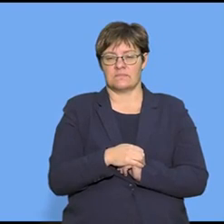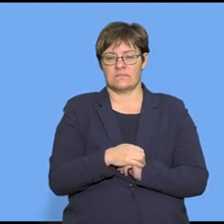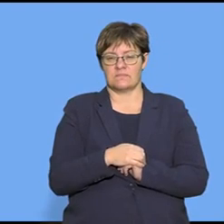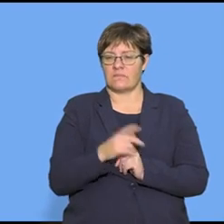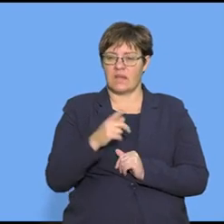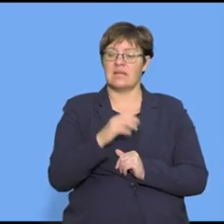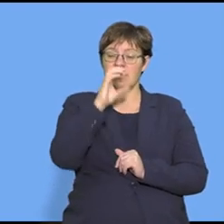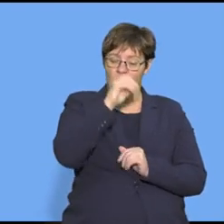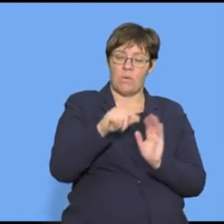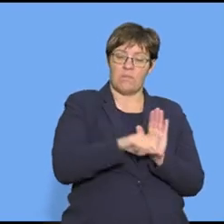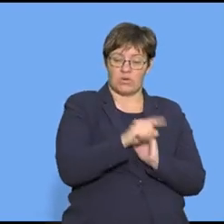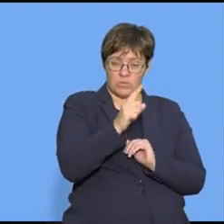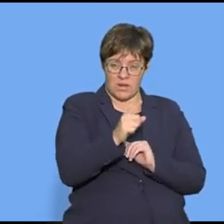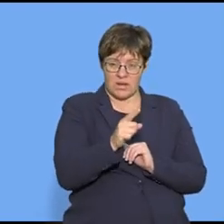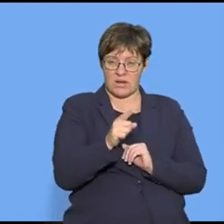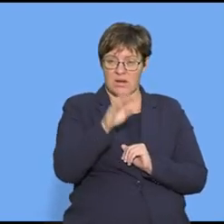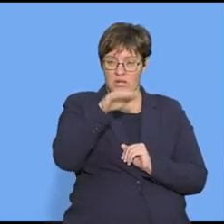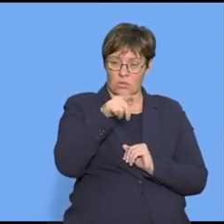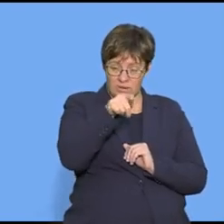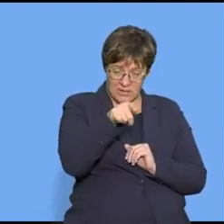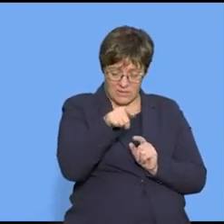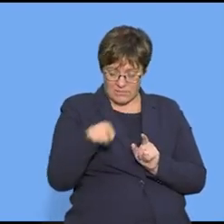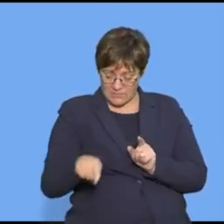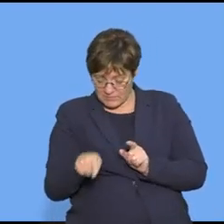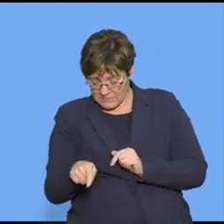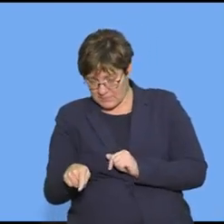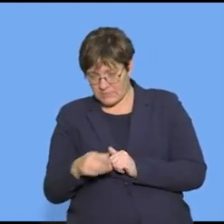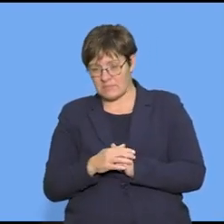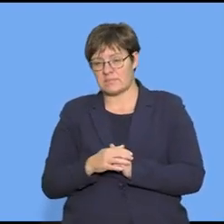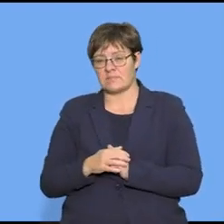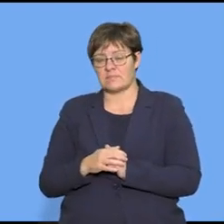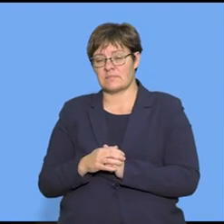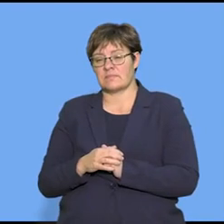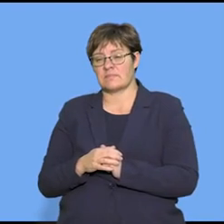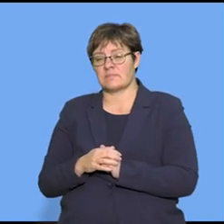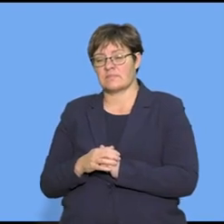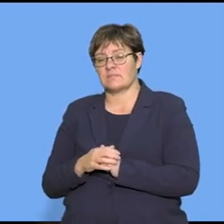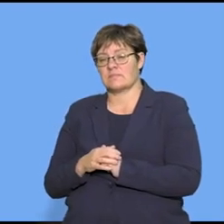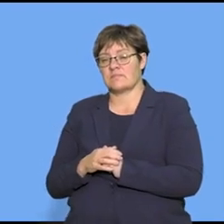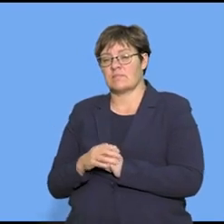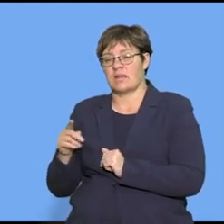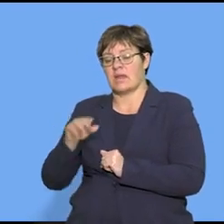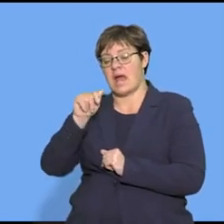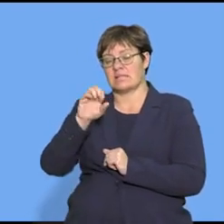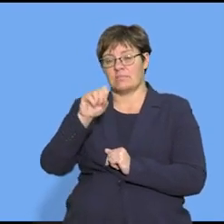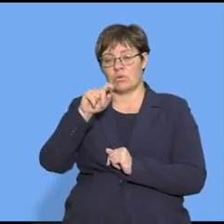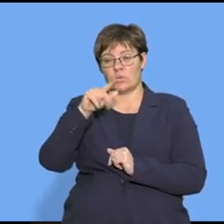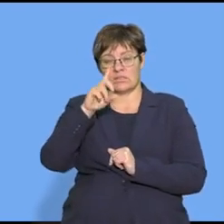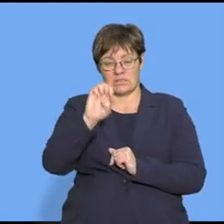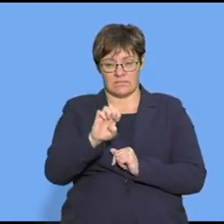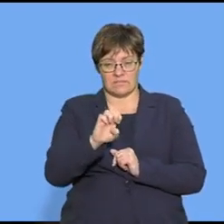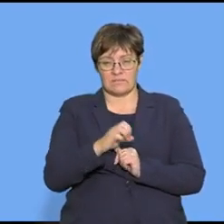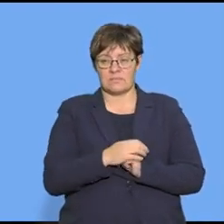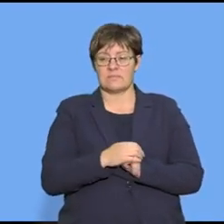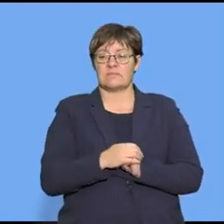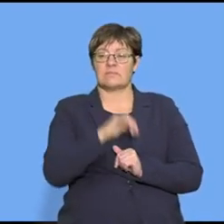0 and minus 1, which was down there, and then it was the asymptotes that we had, which was